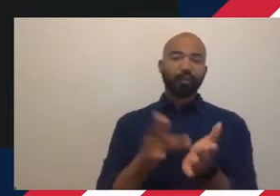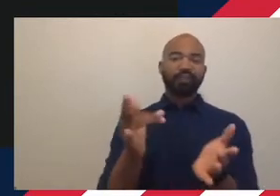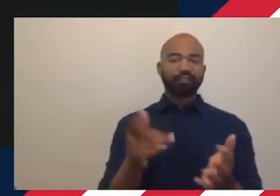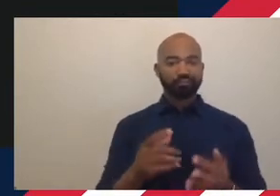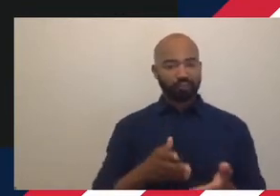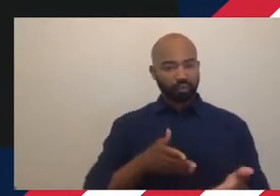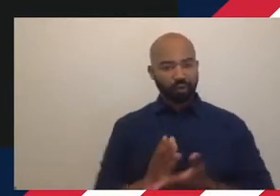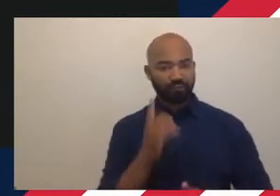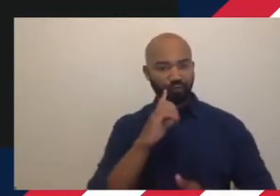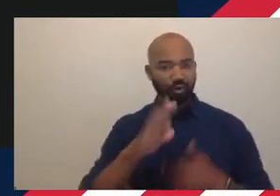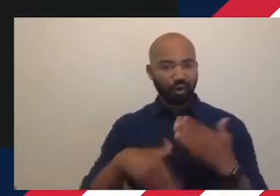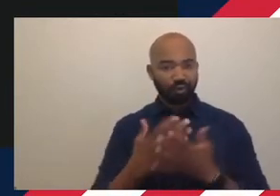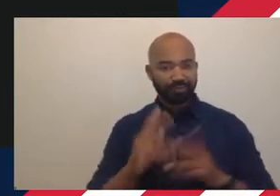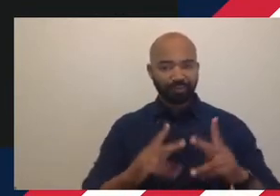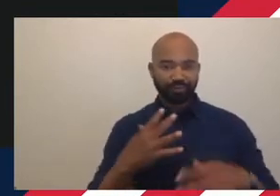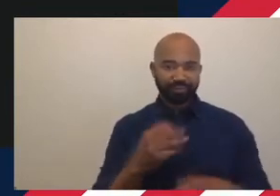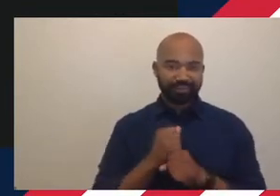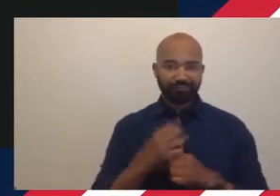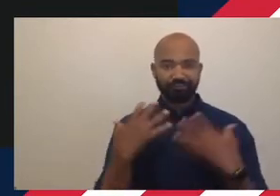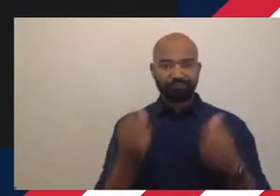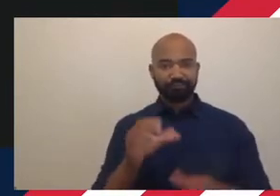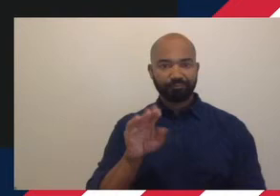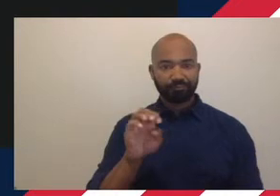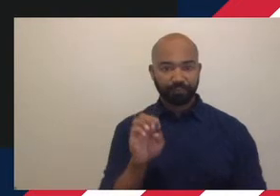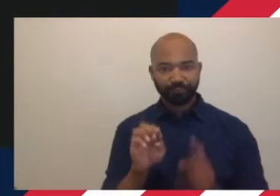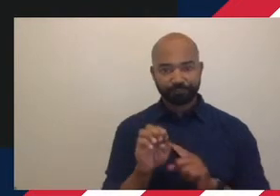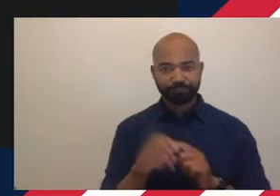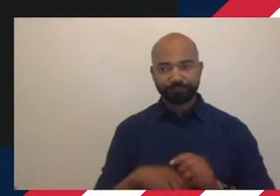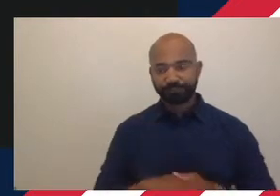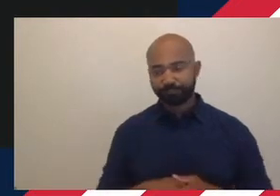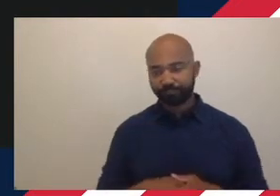And moving on to,